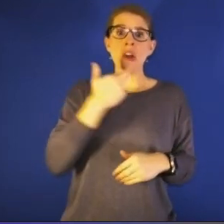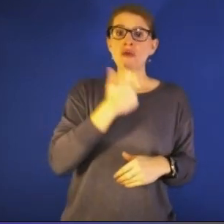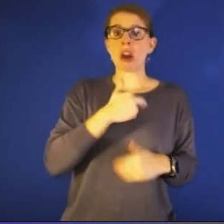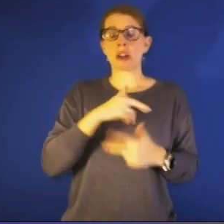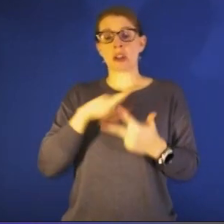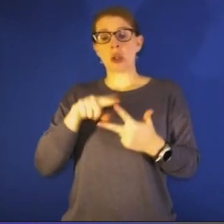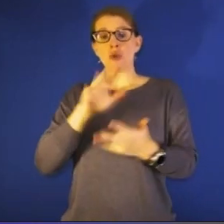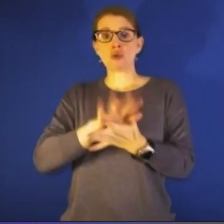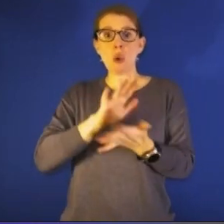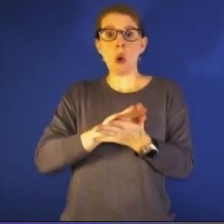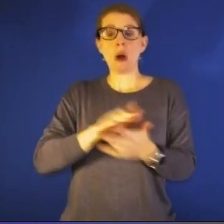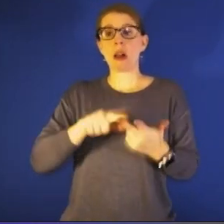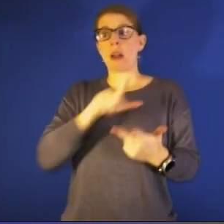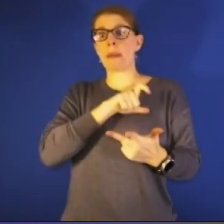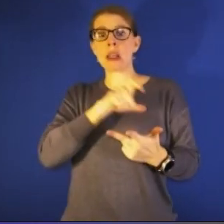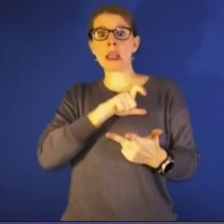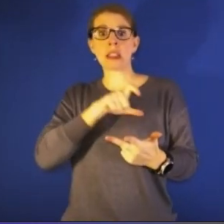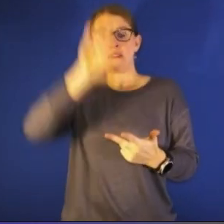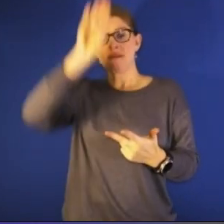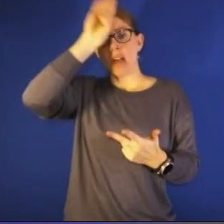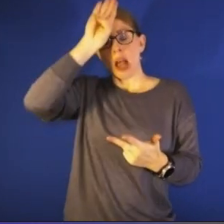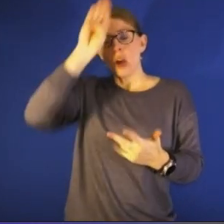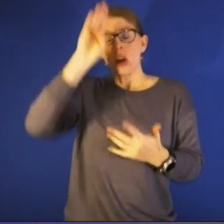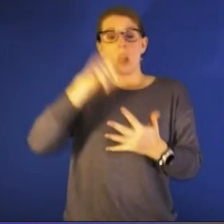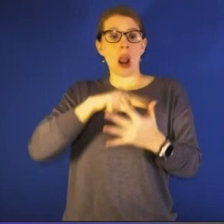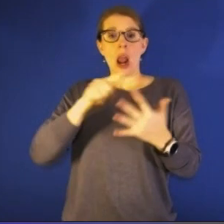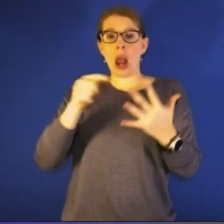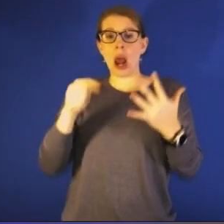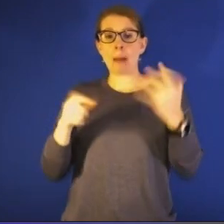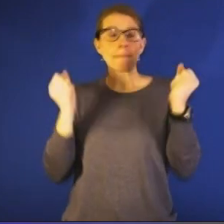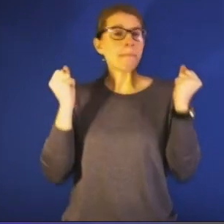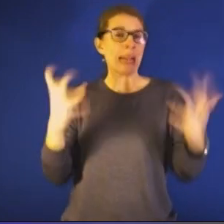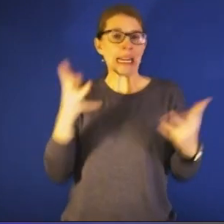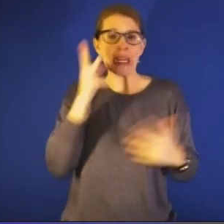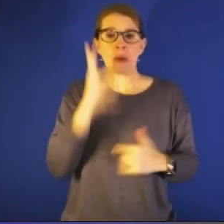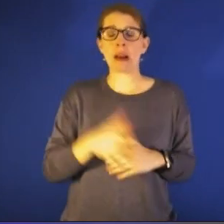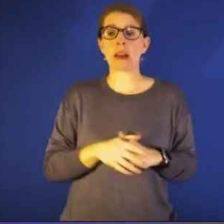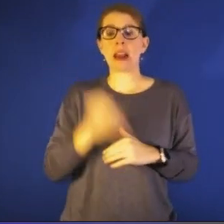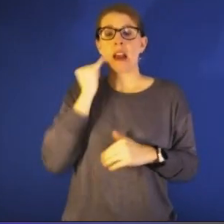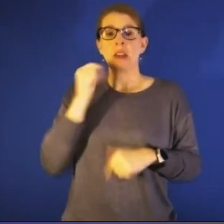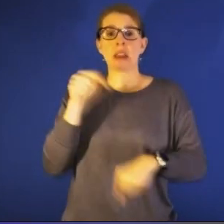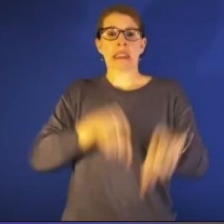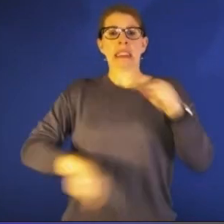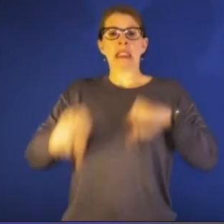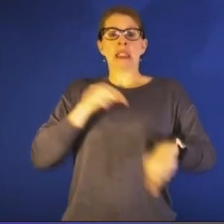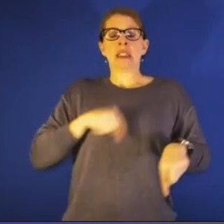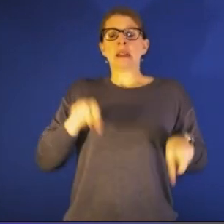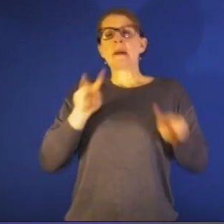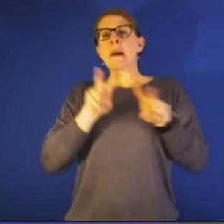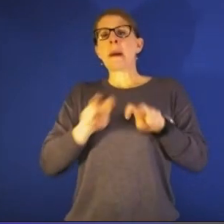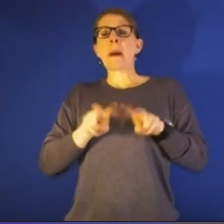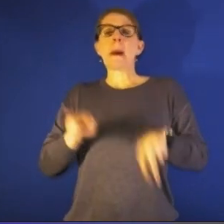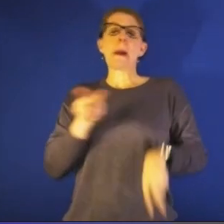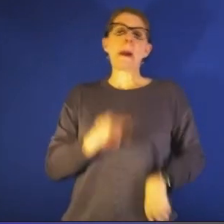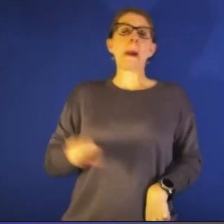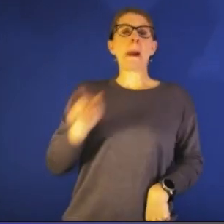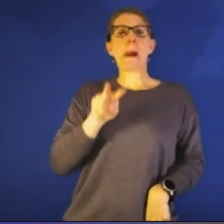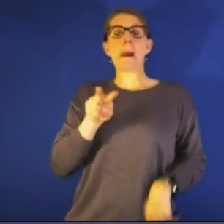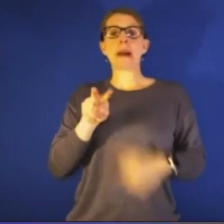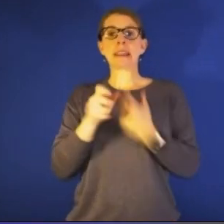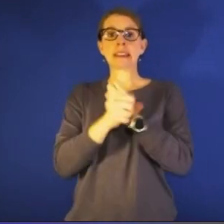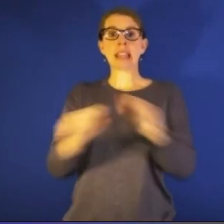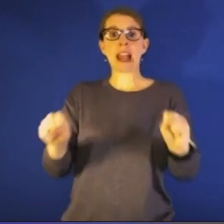police force, it'll be the fire. So when you step back and look at it, the way to keep ourselves safe, not only just health, but throughout our